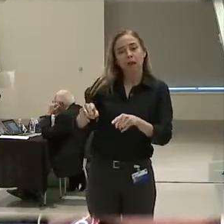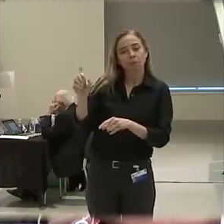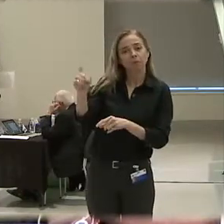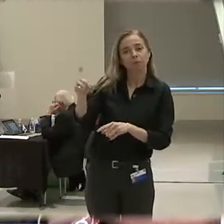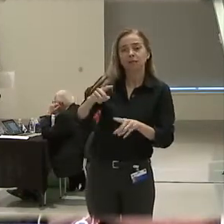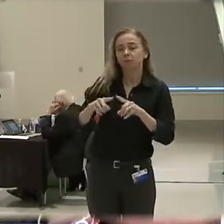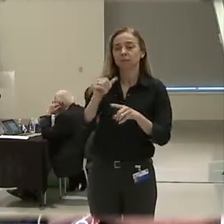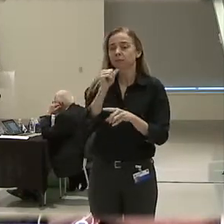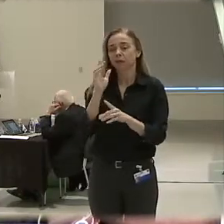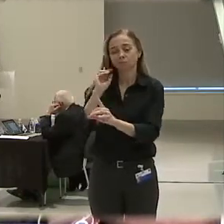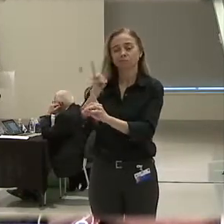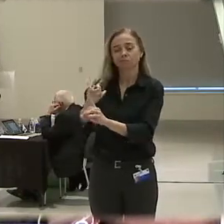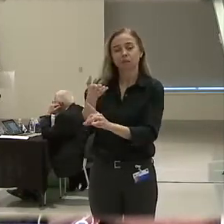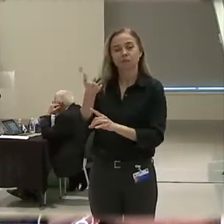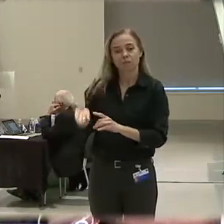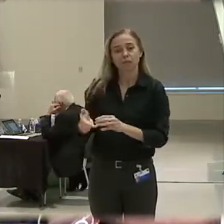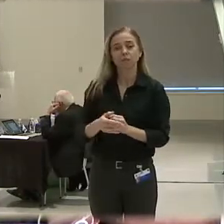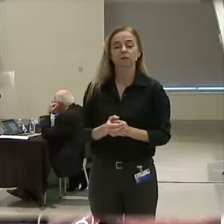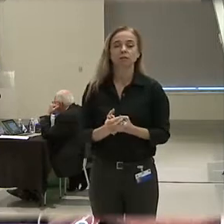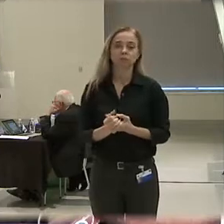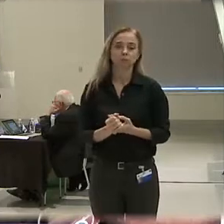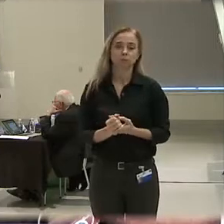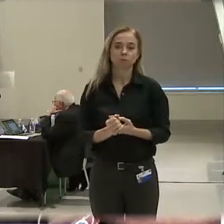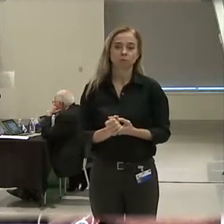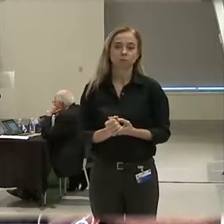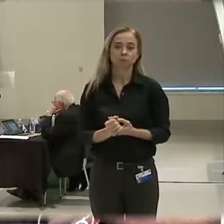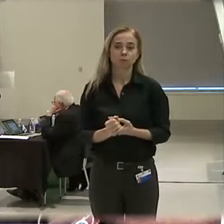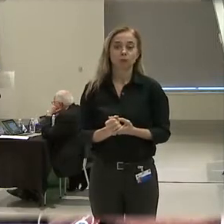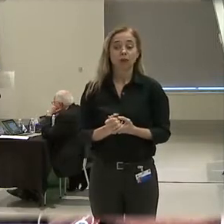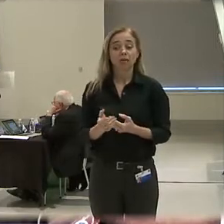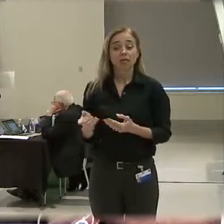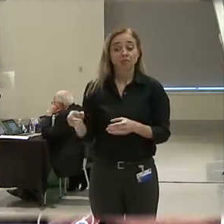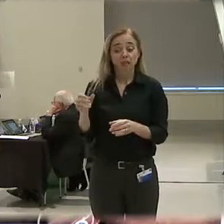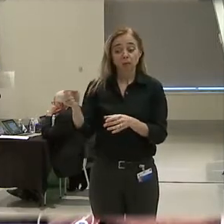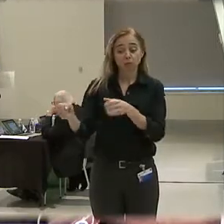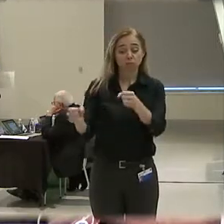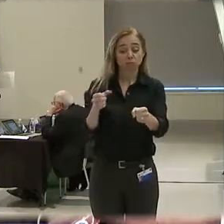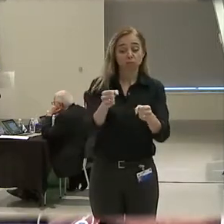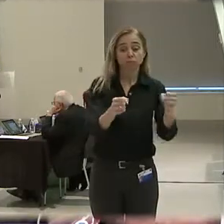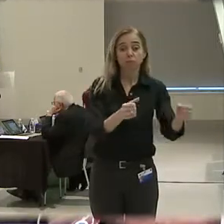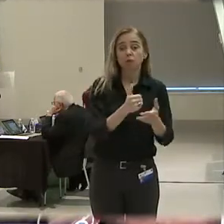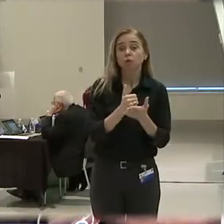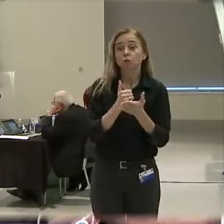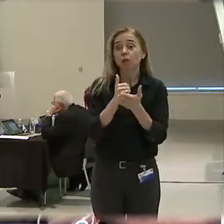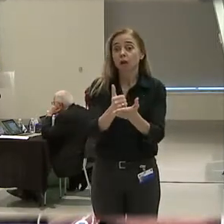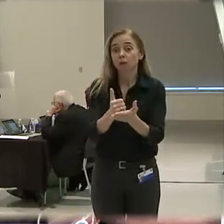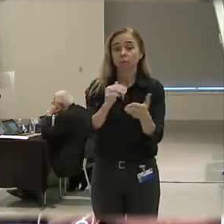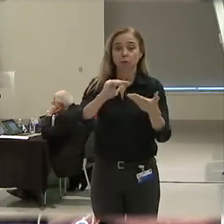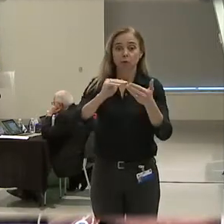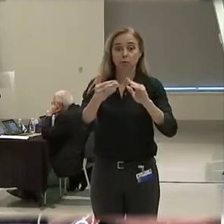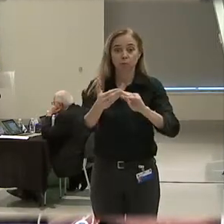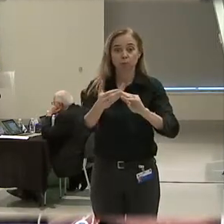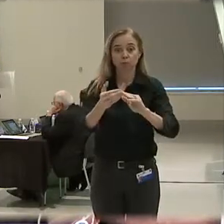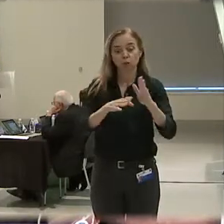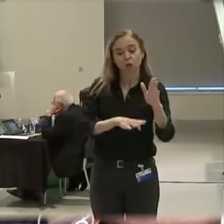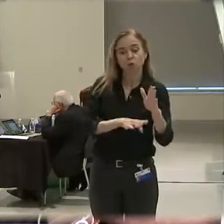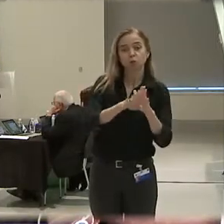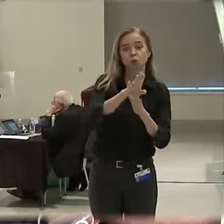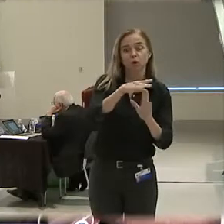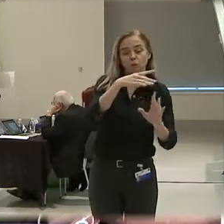arrests, but they were there to help the community to grow and function. They were